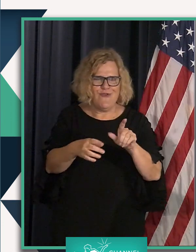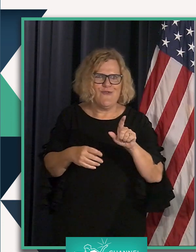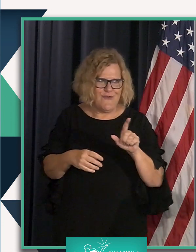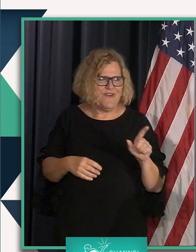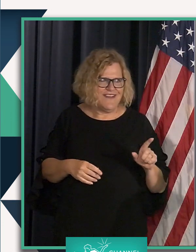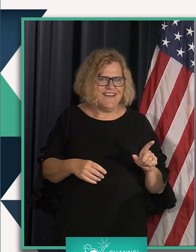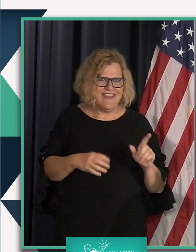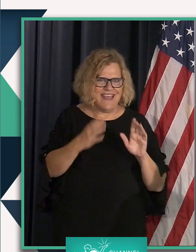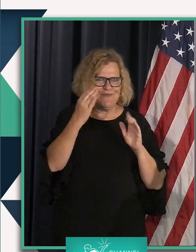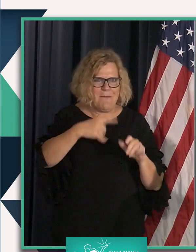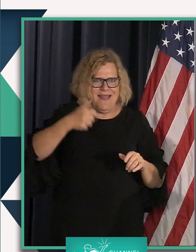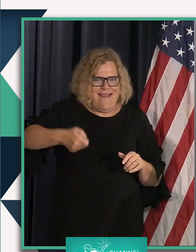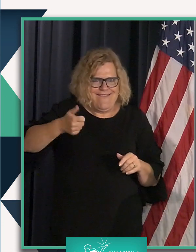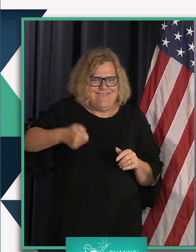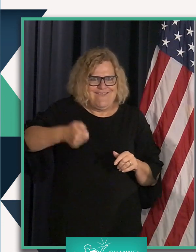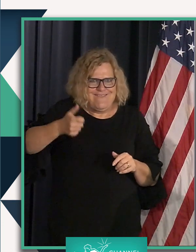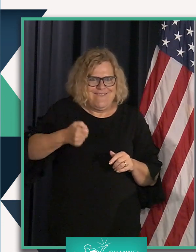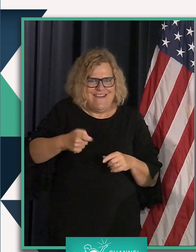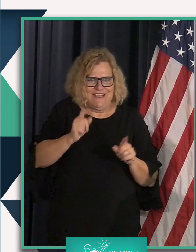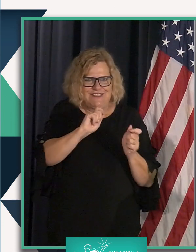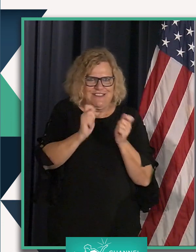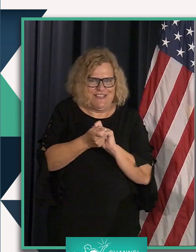Great. which is why I'm clicking through.